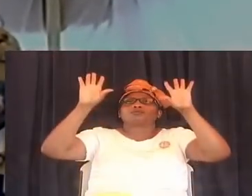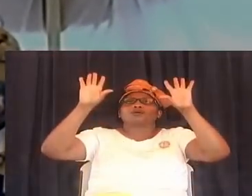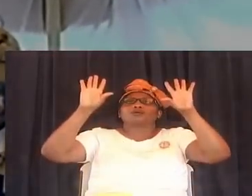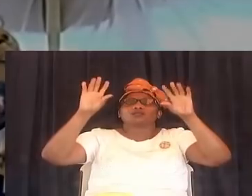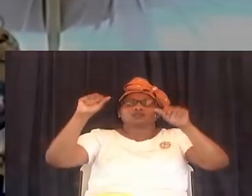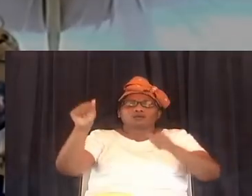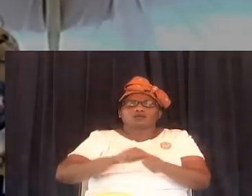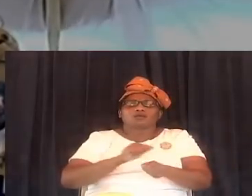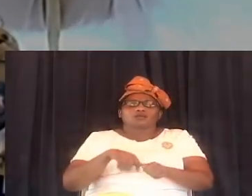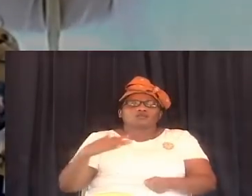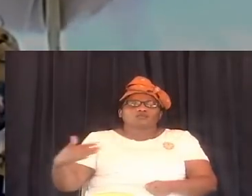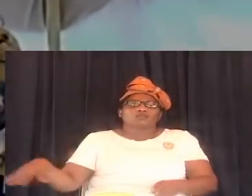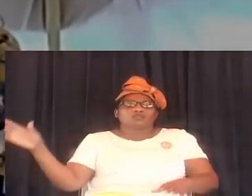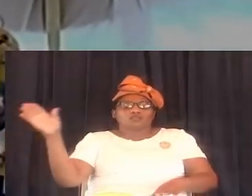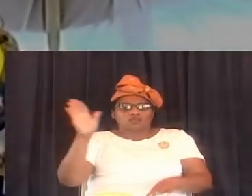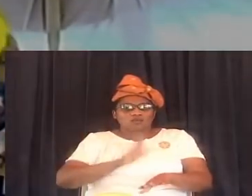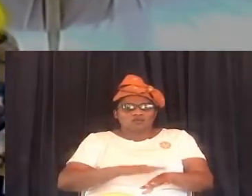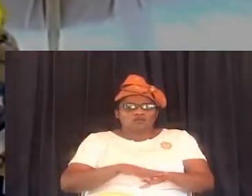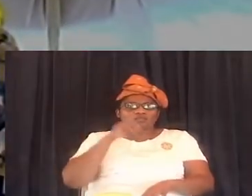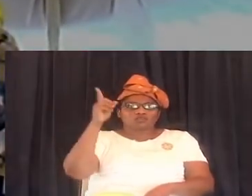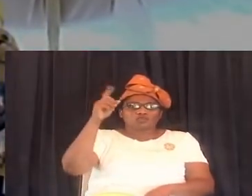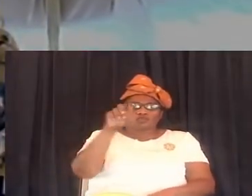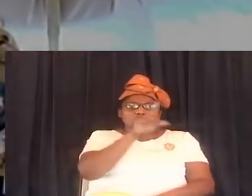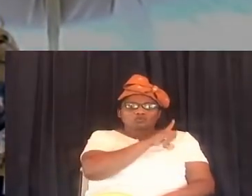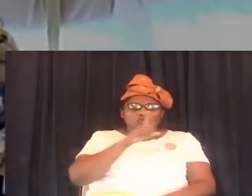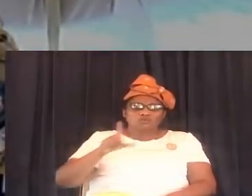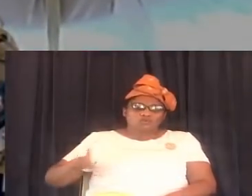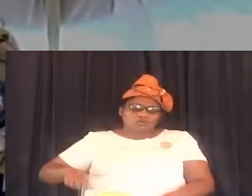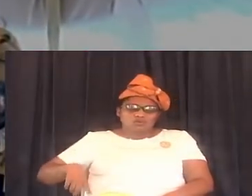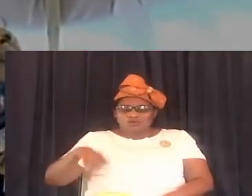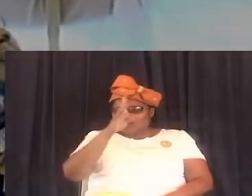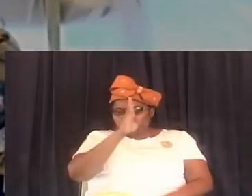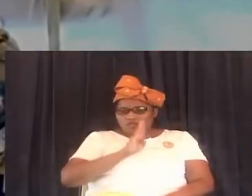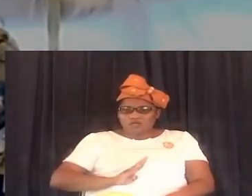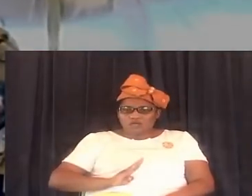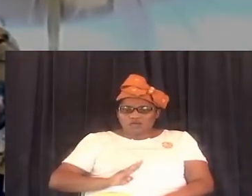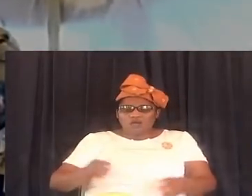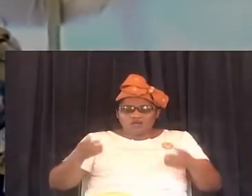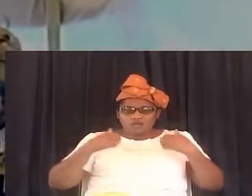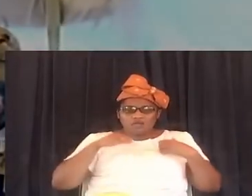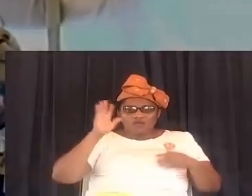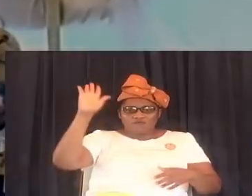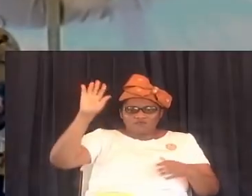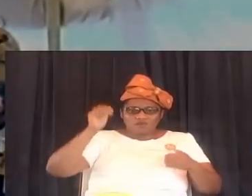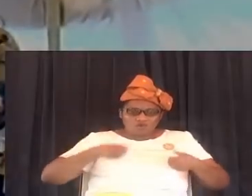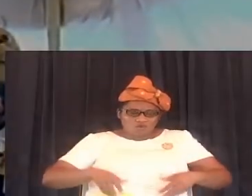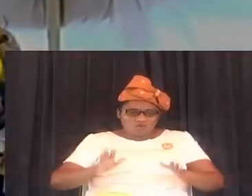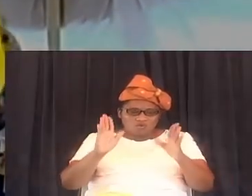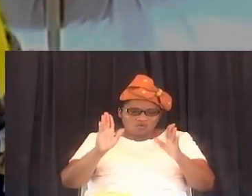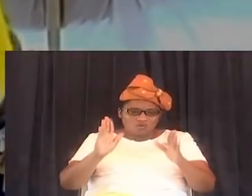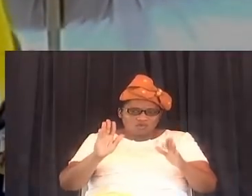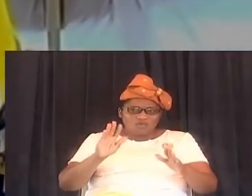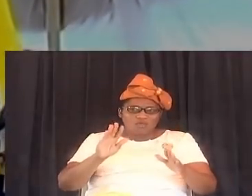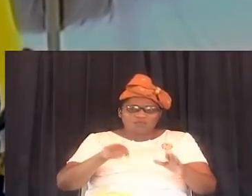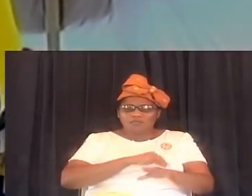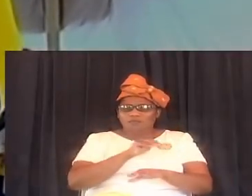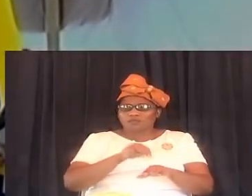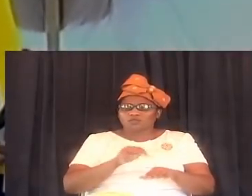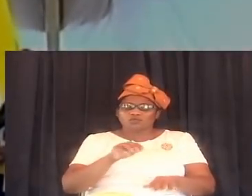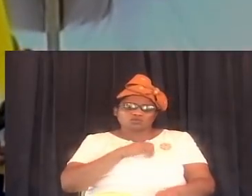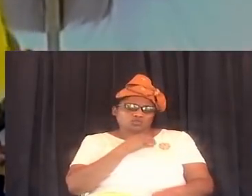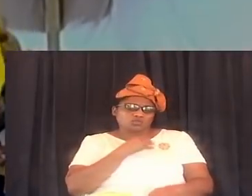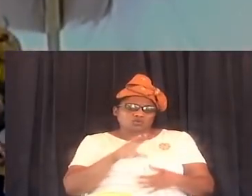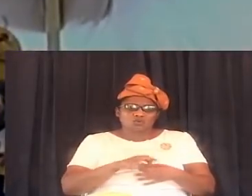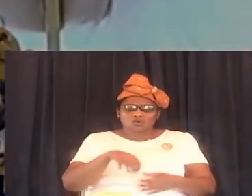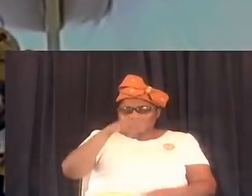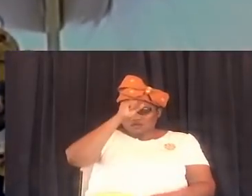this service, mighty God. And we're just asking you, Lord God, to have your way. Minister to the souls of men in